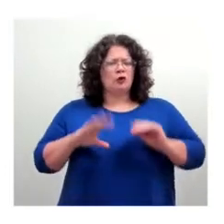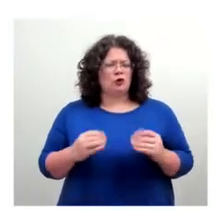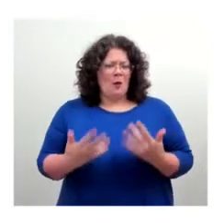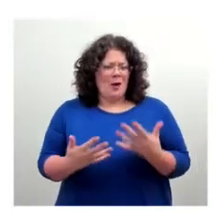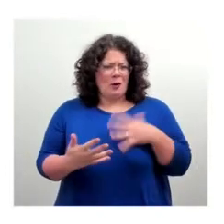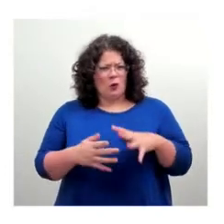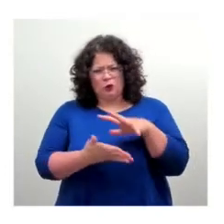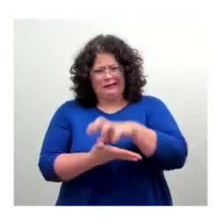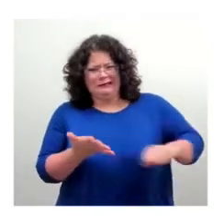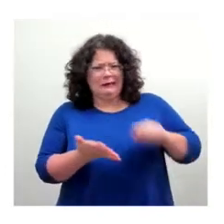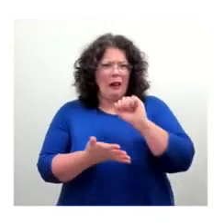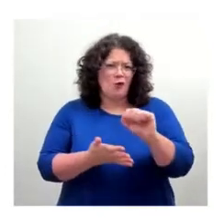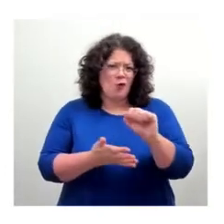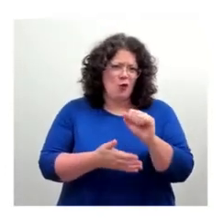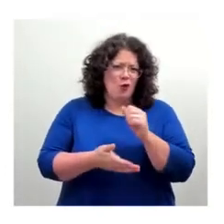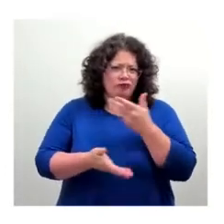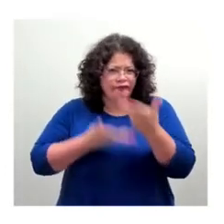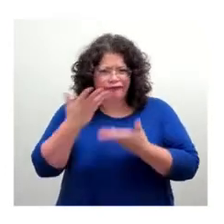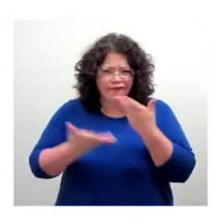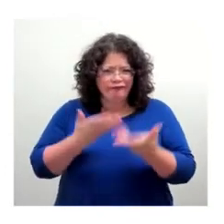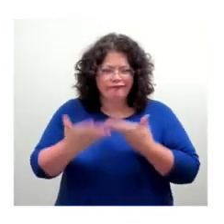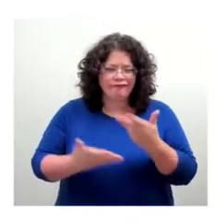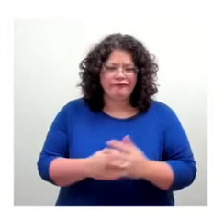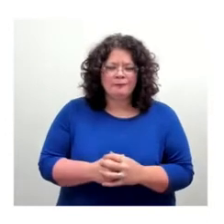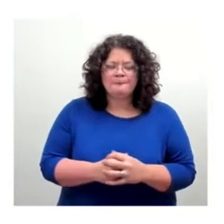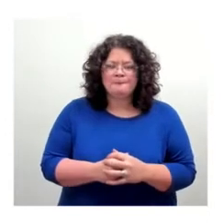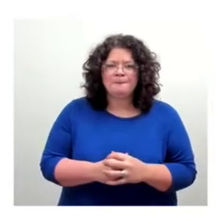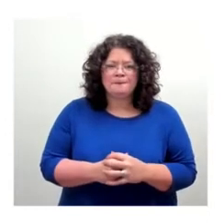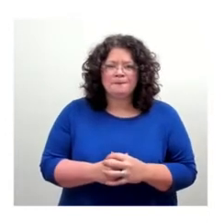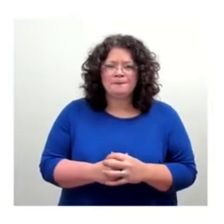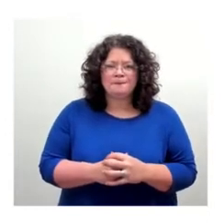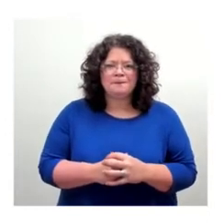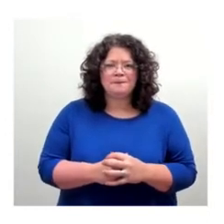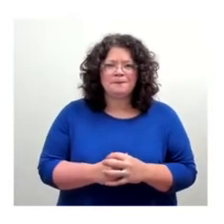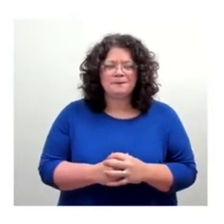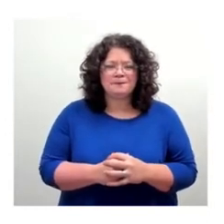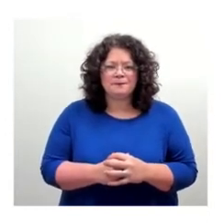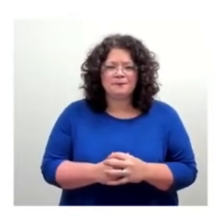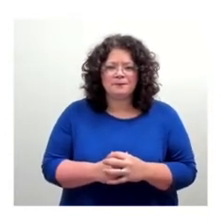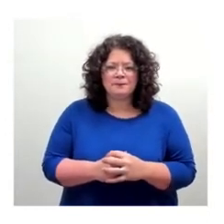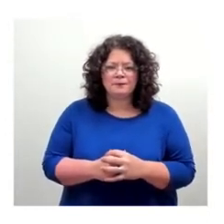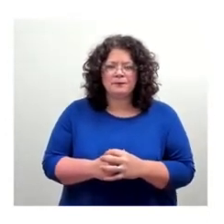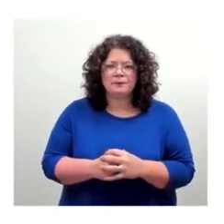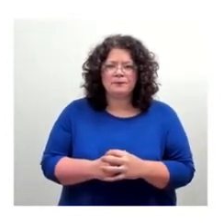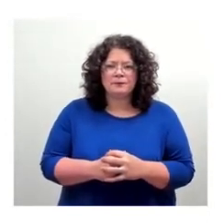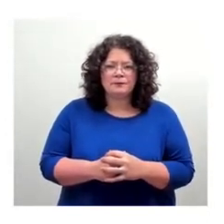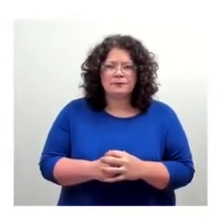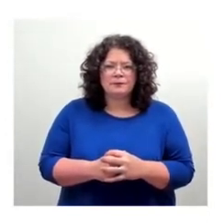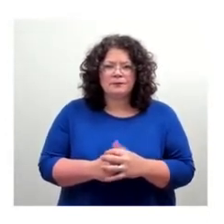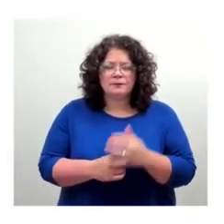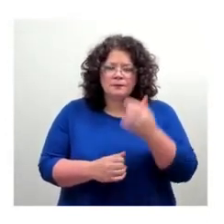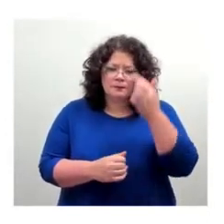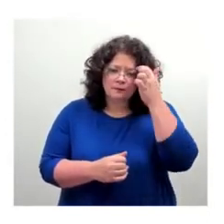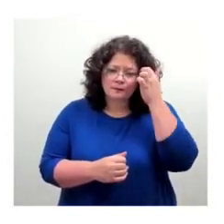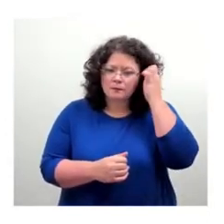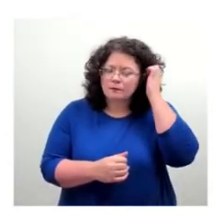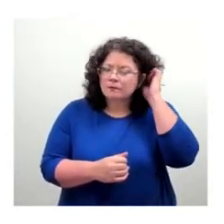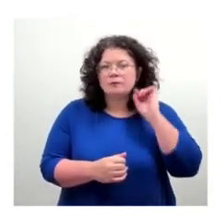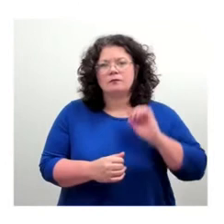So it's been quite a big year. There's been one probably big event for the BBC this year, which is of course that it's the